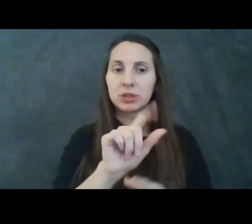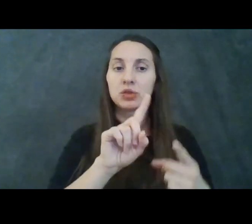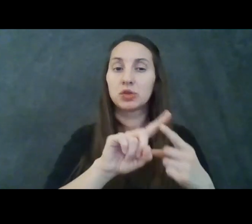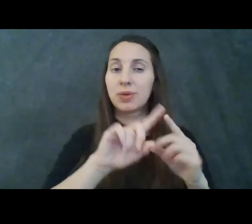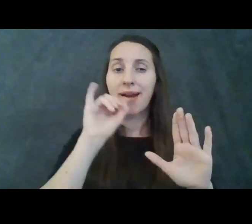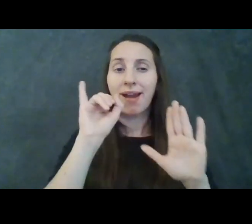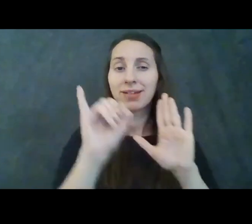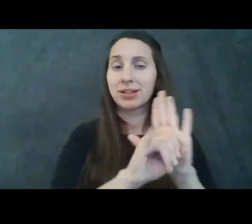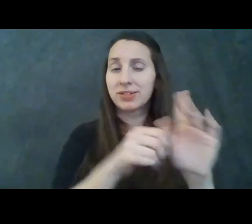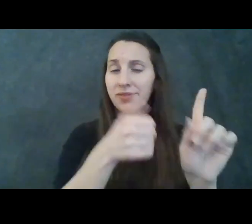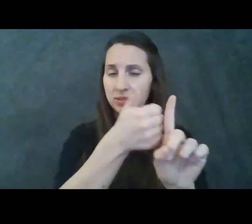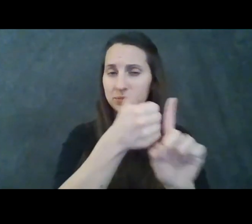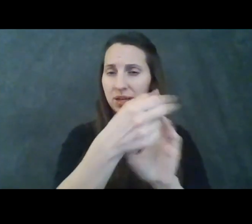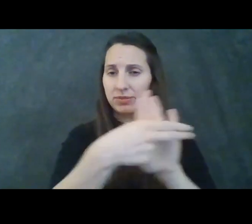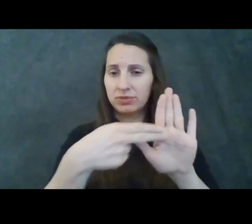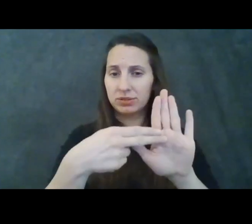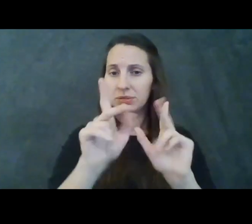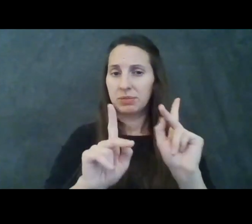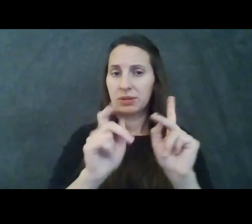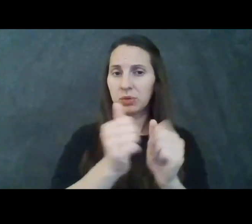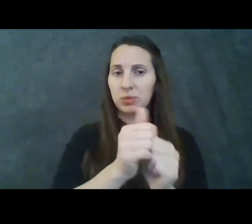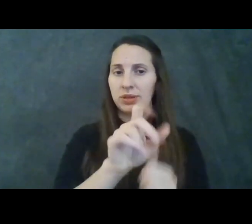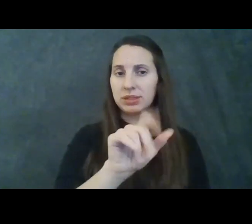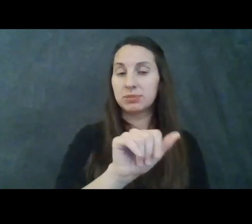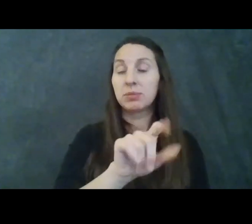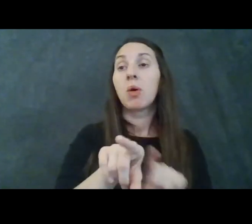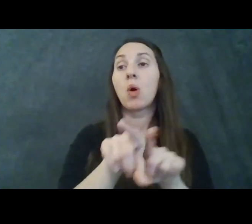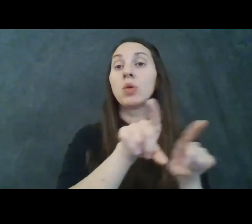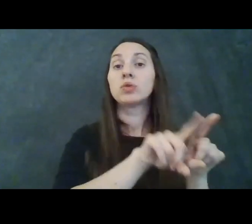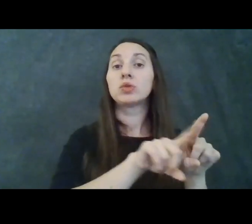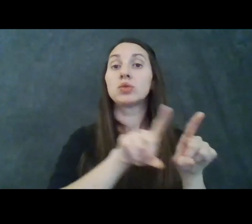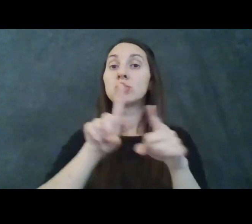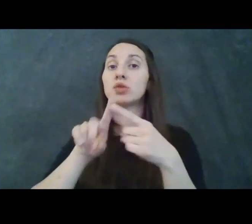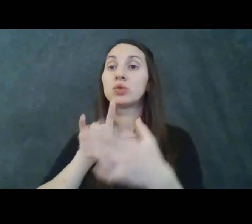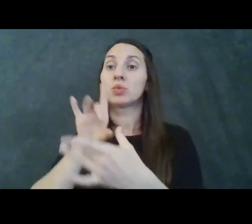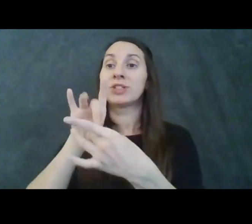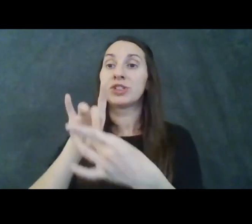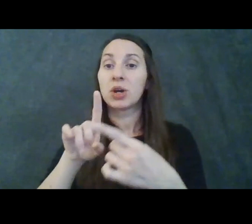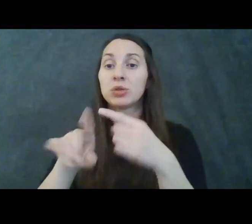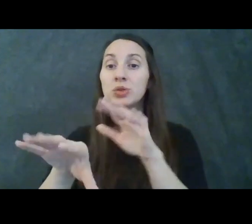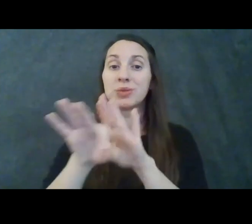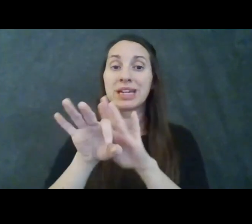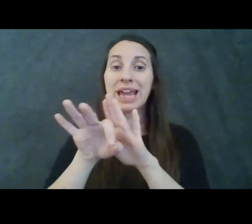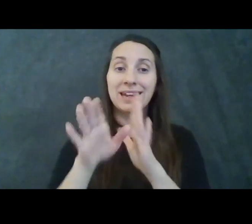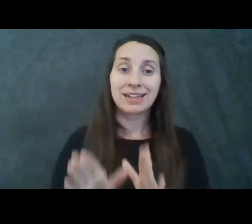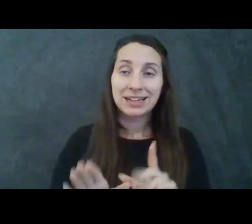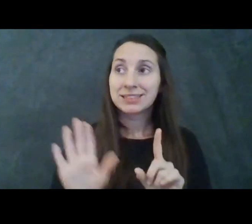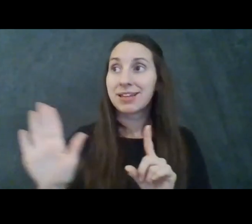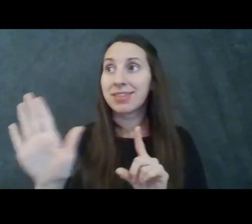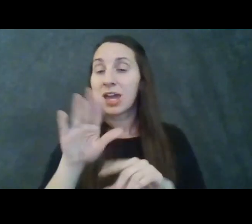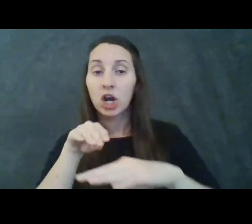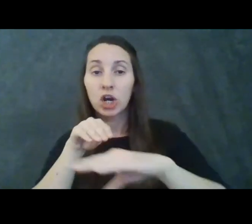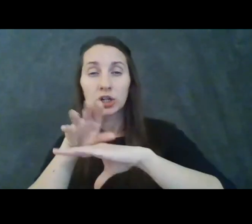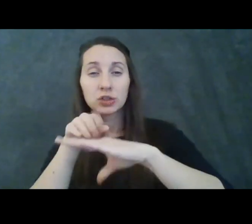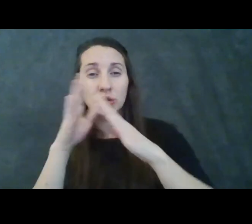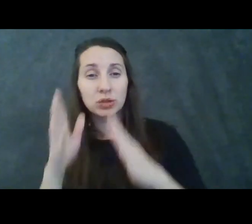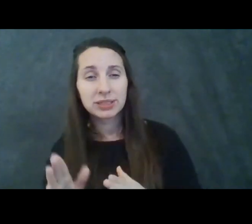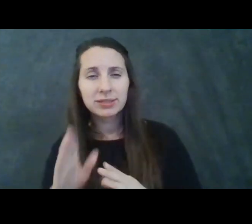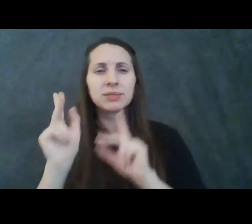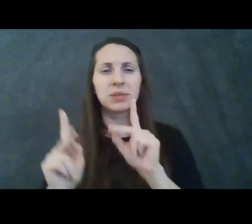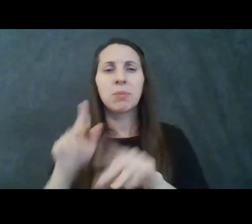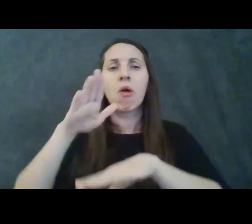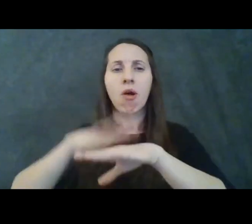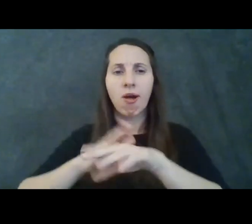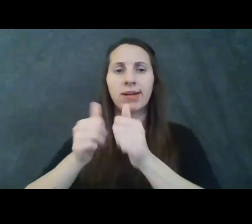out to the candidates, their consultants, the people that work on campaigns to really bring home this message. This